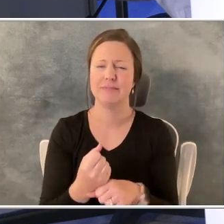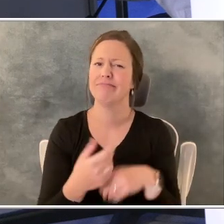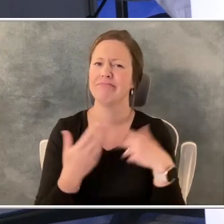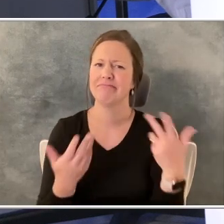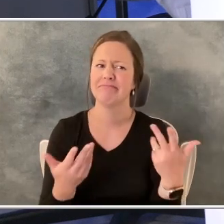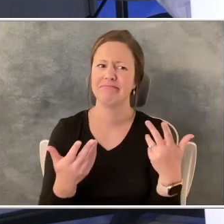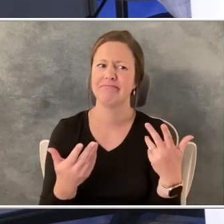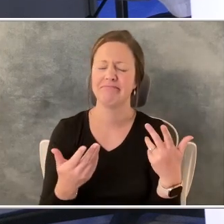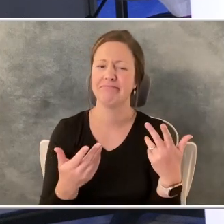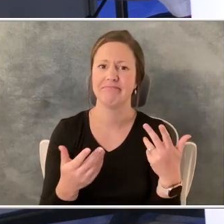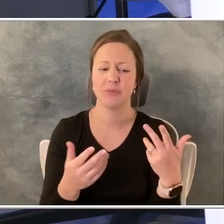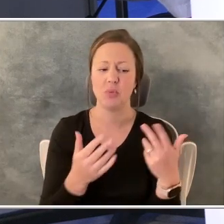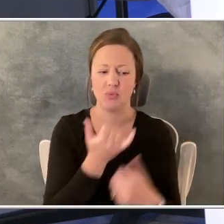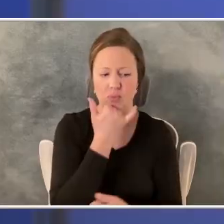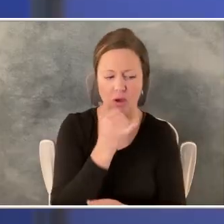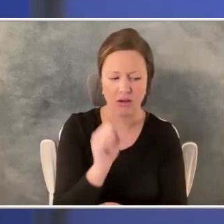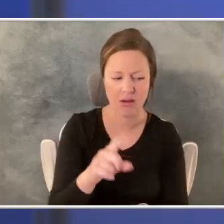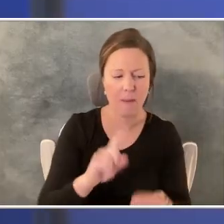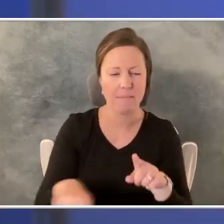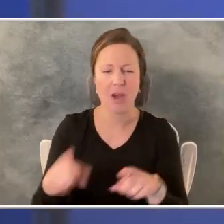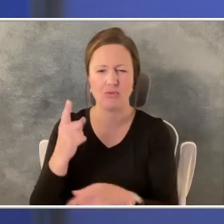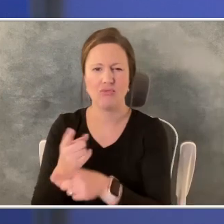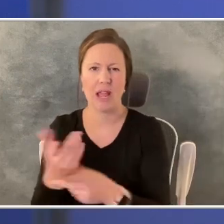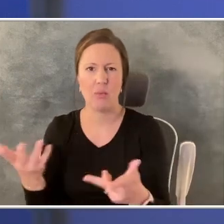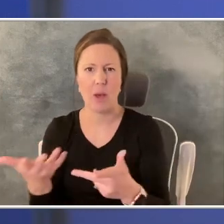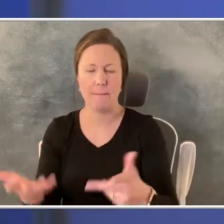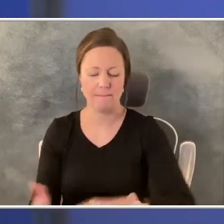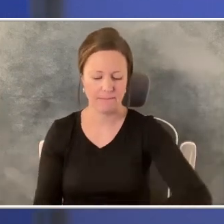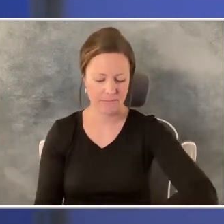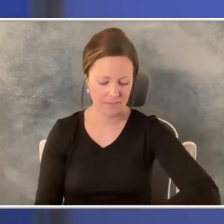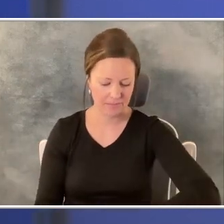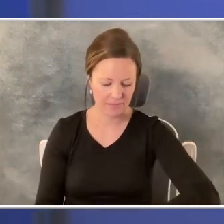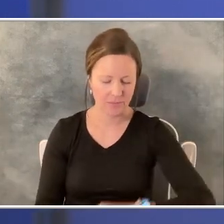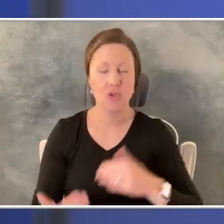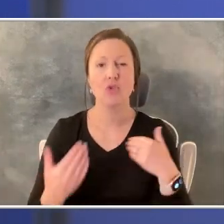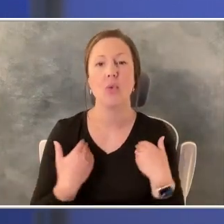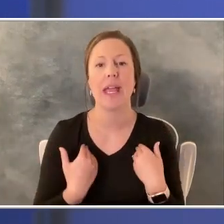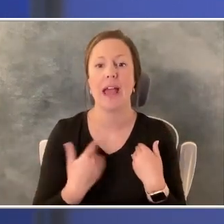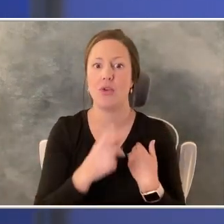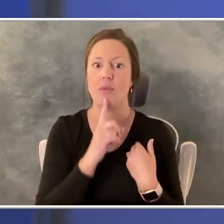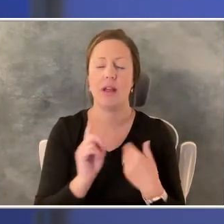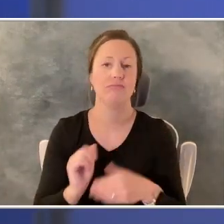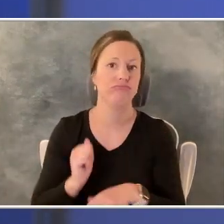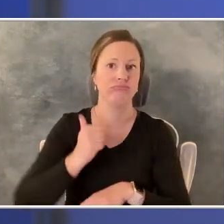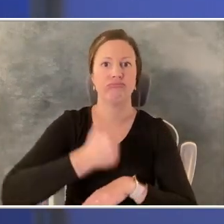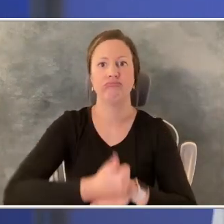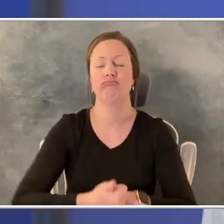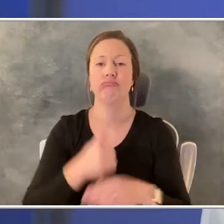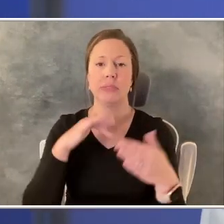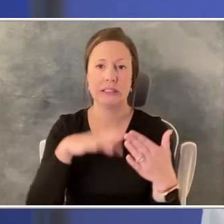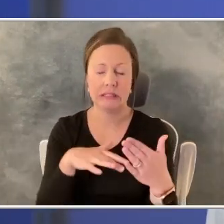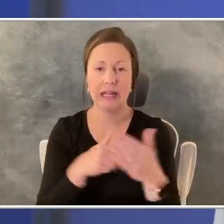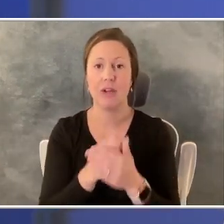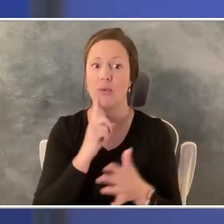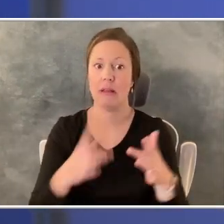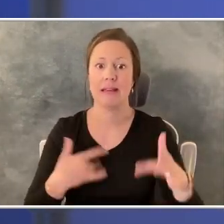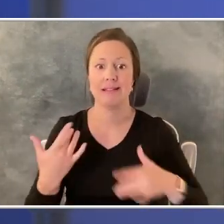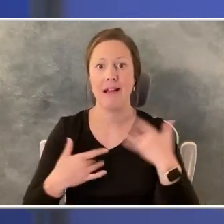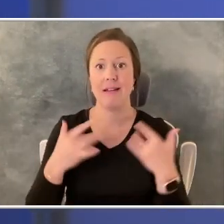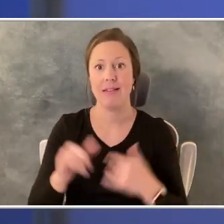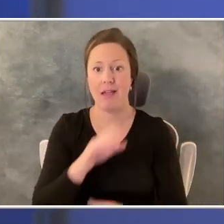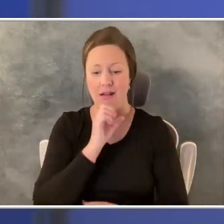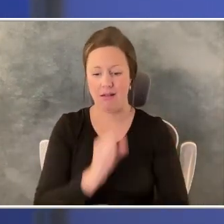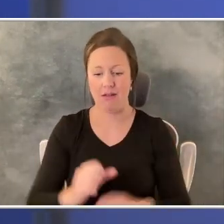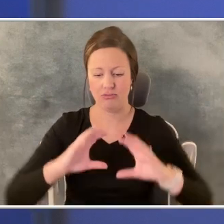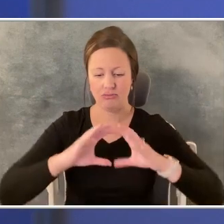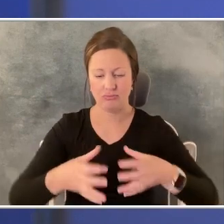right? So we had a kind of a landmark study. It was really exciting that finally aging women were being studied. And this was